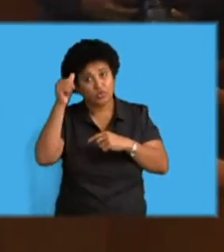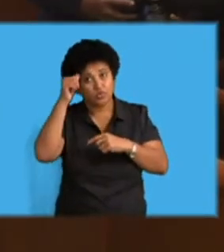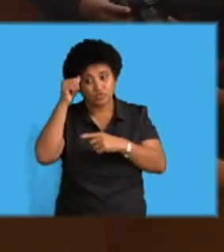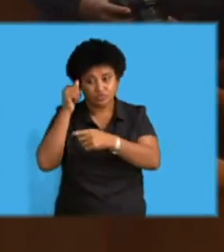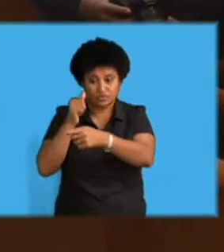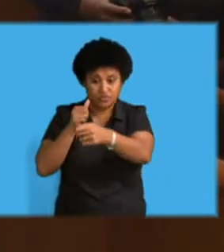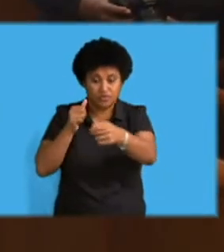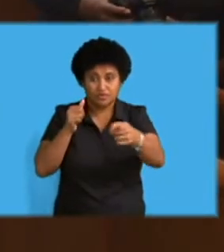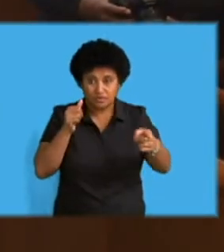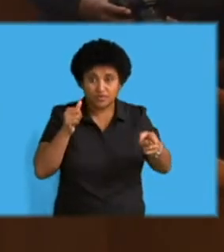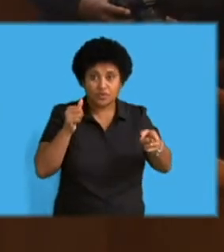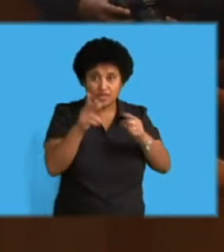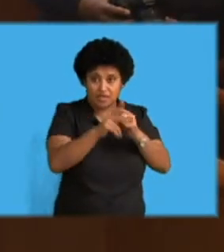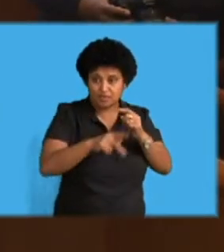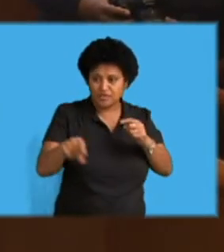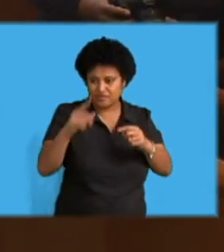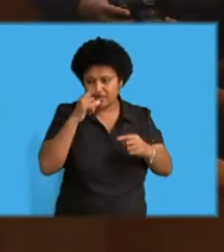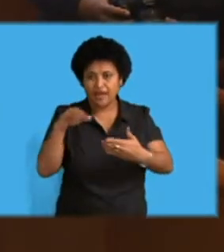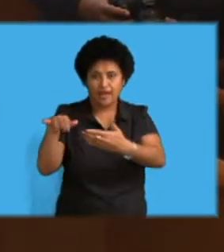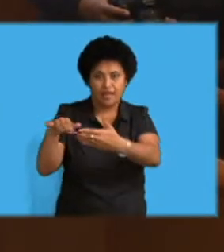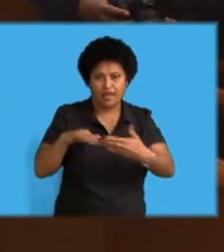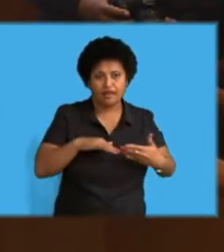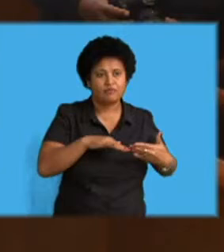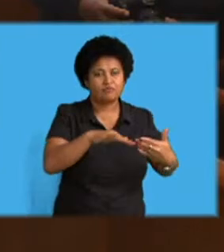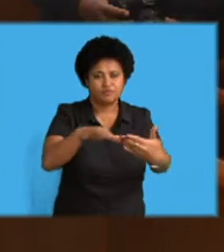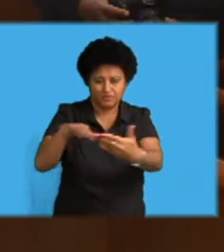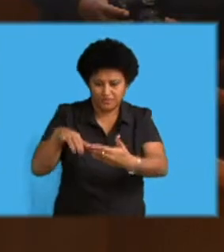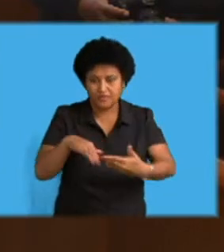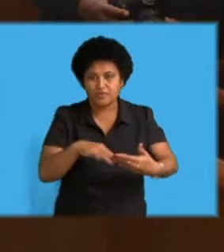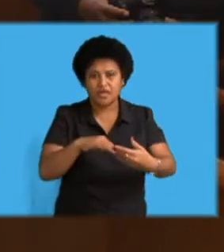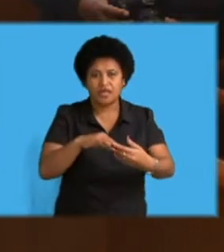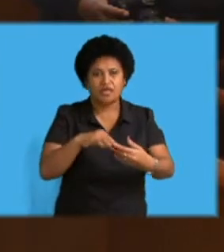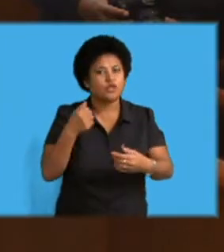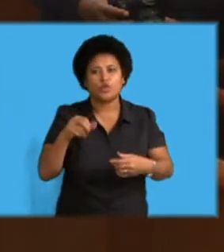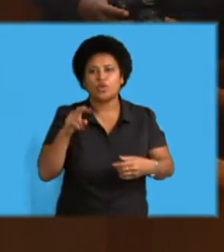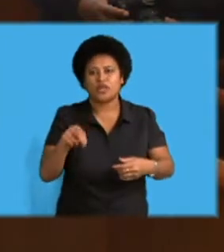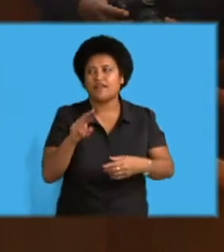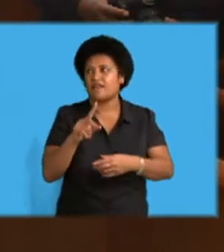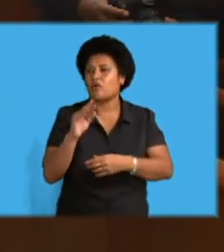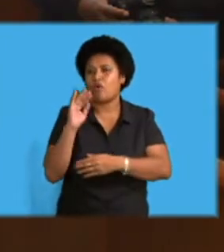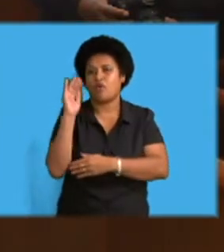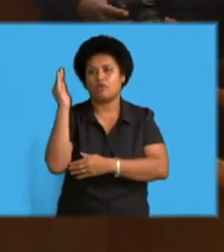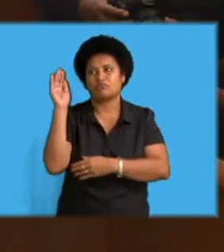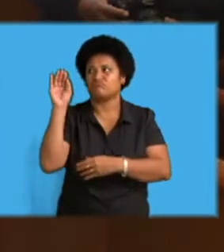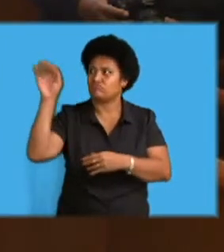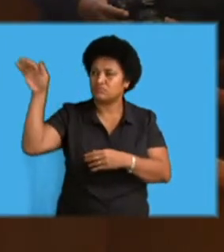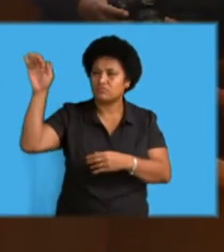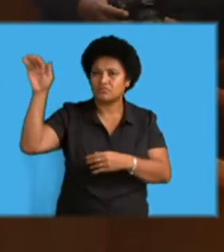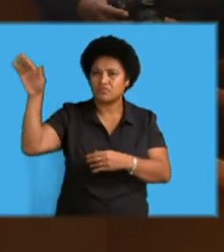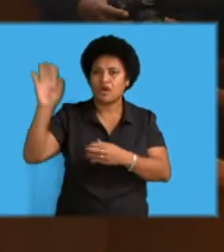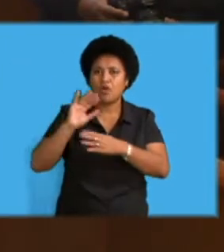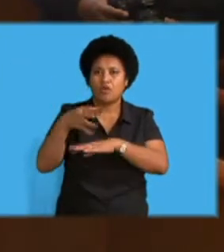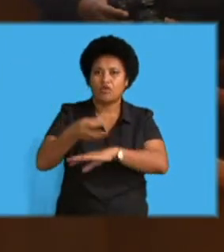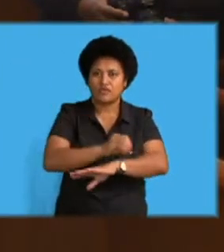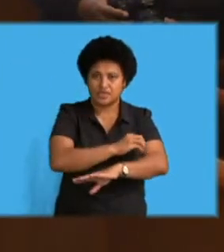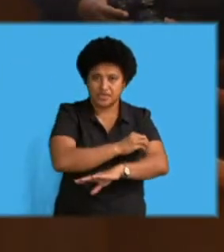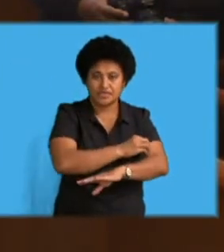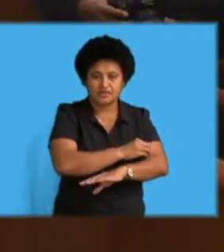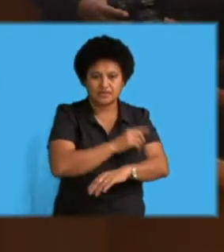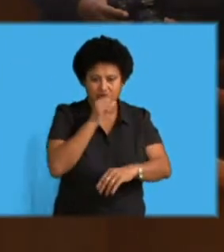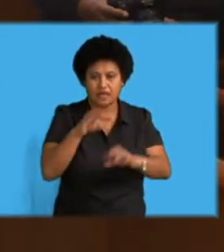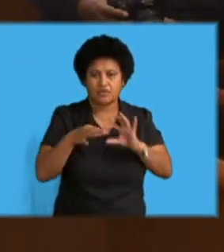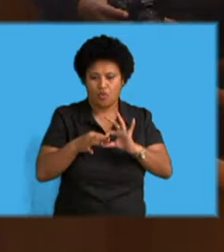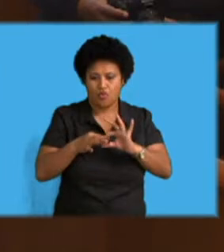having us to go outside the region all the time. Moreover, Honourable Deputy Speaker, one of the other key issues that